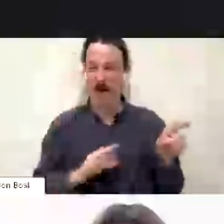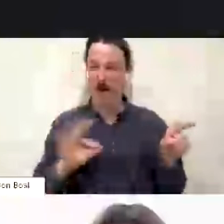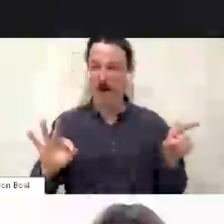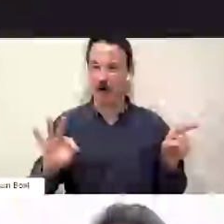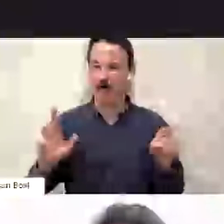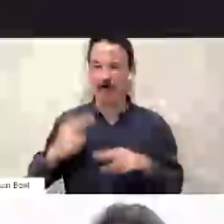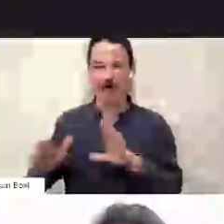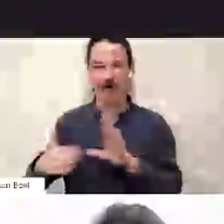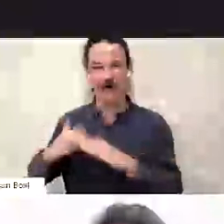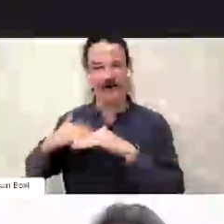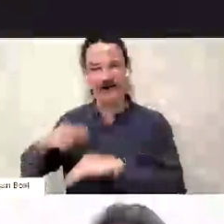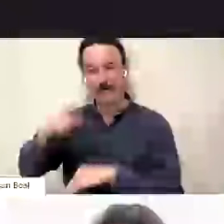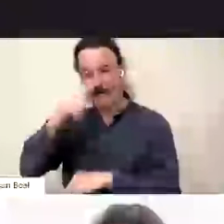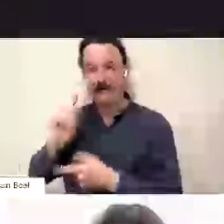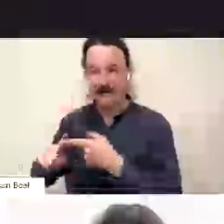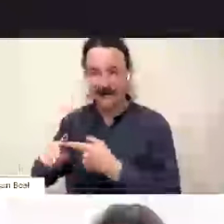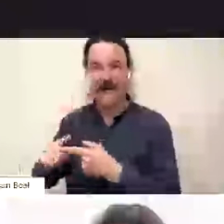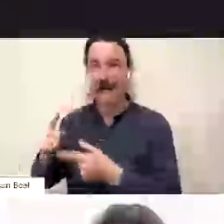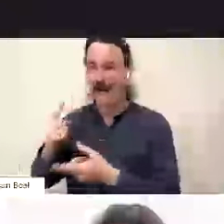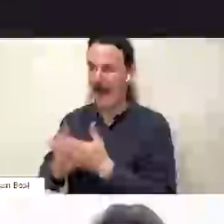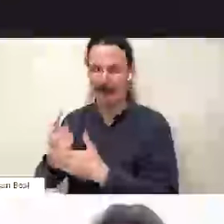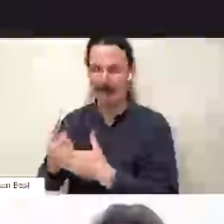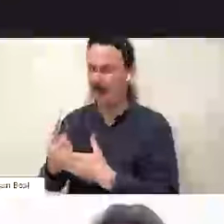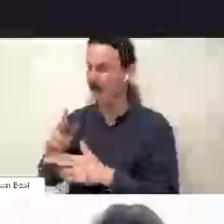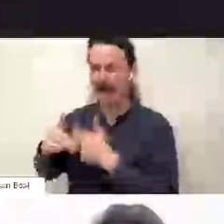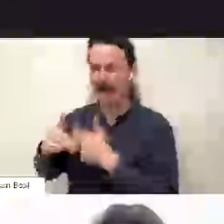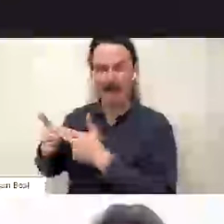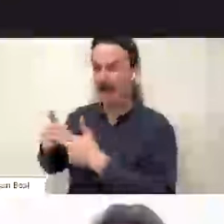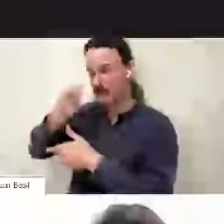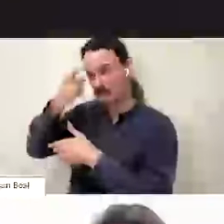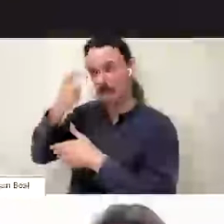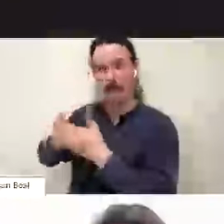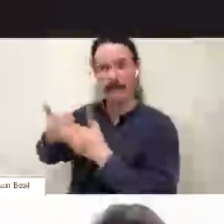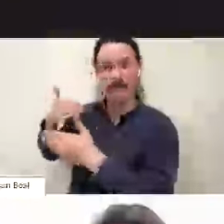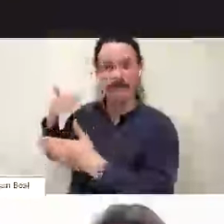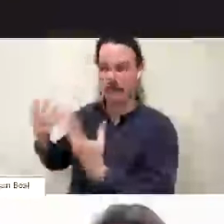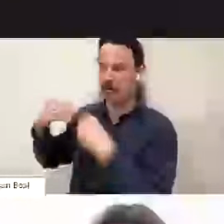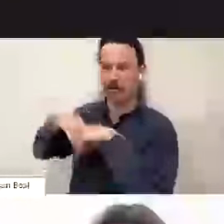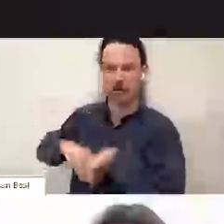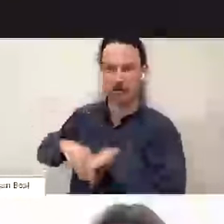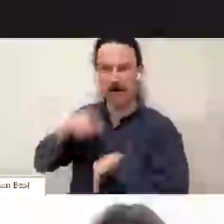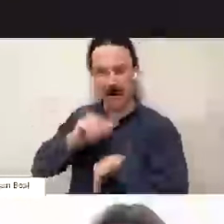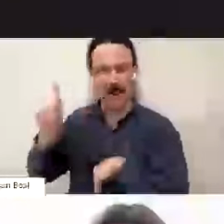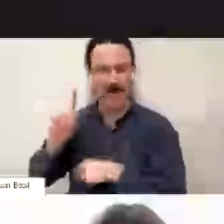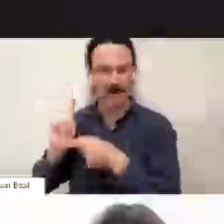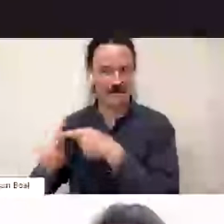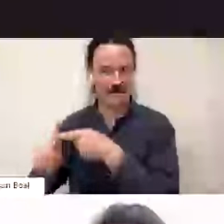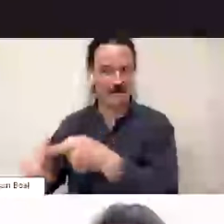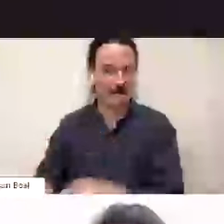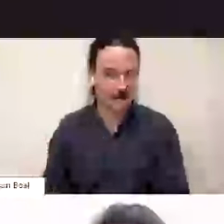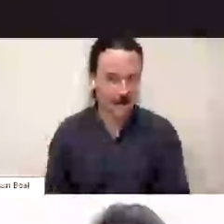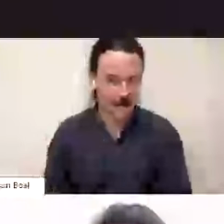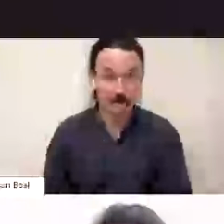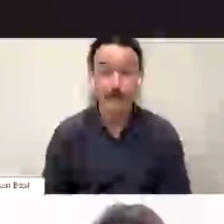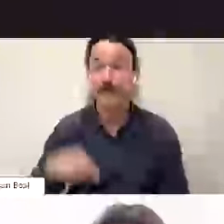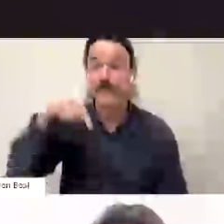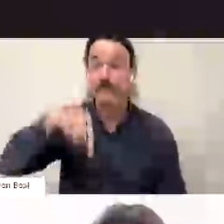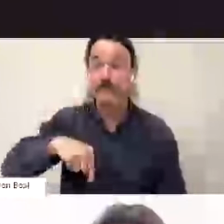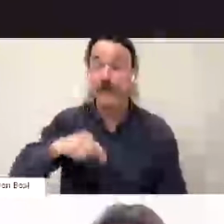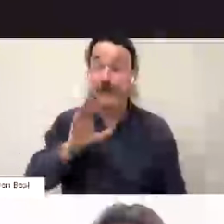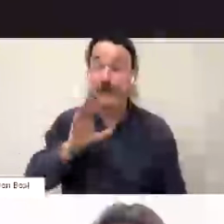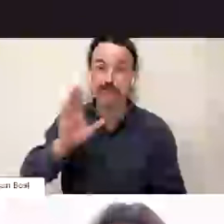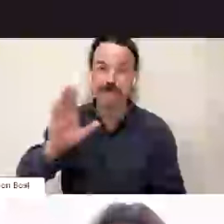I don't want to. It doesn't sound very nice, this presentation. So I'm really keen to talk with you